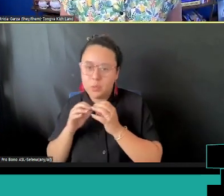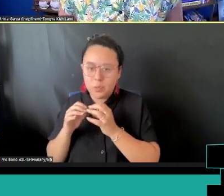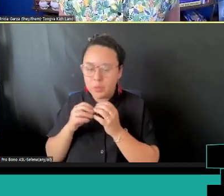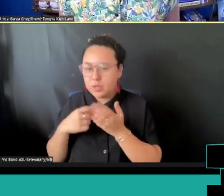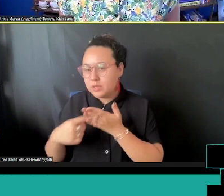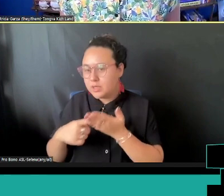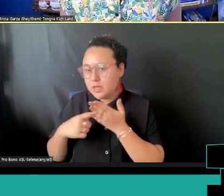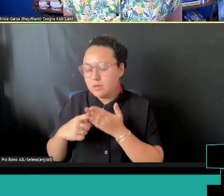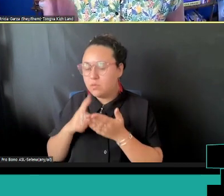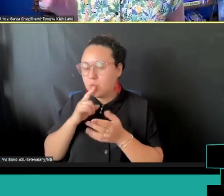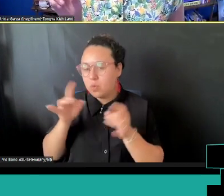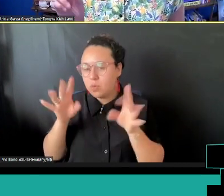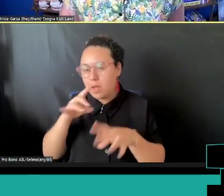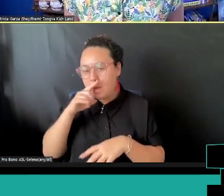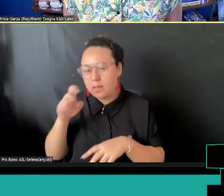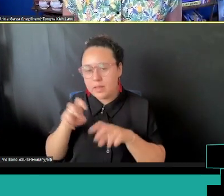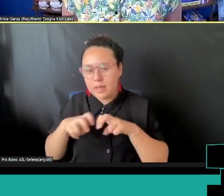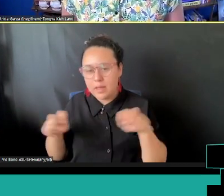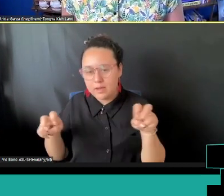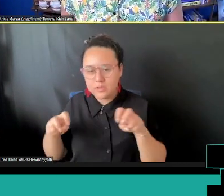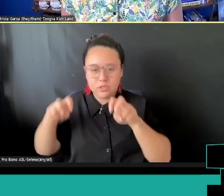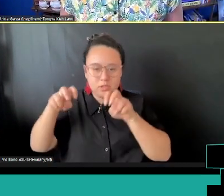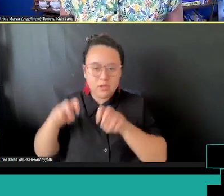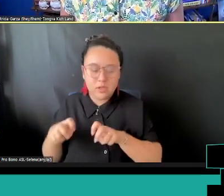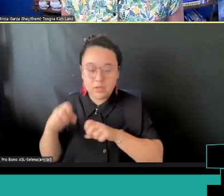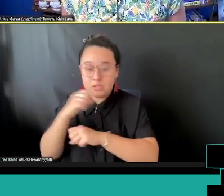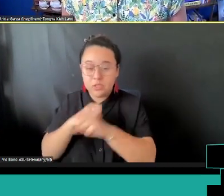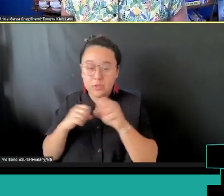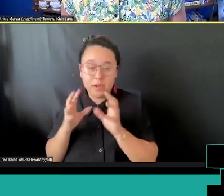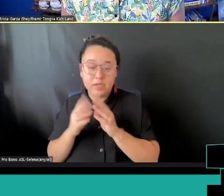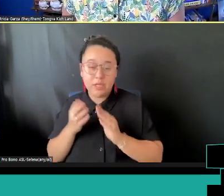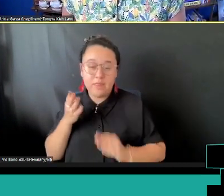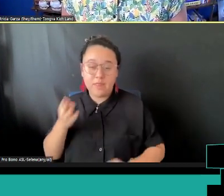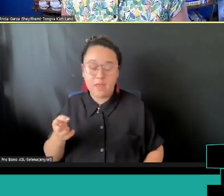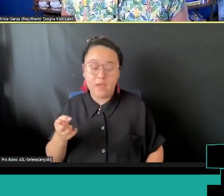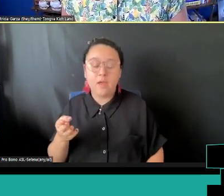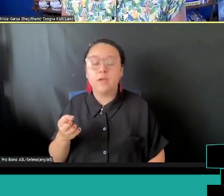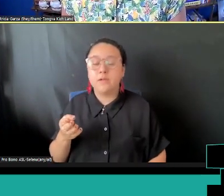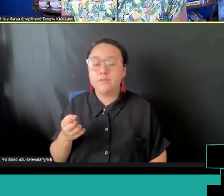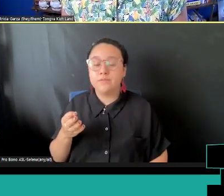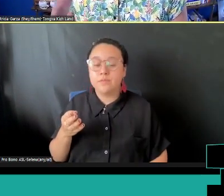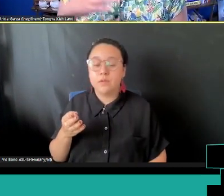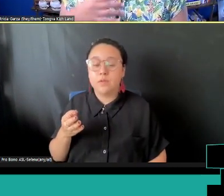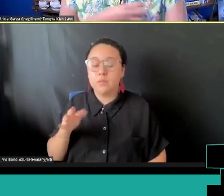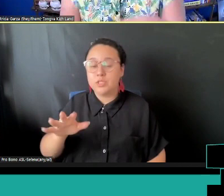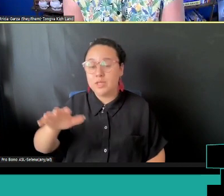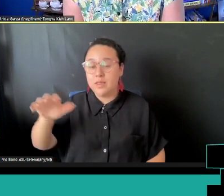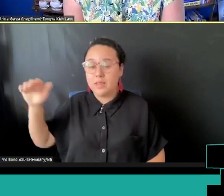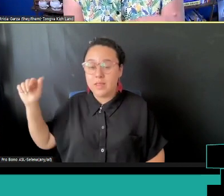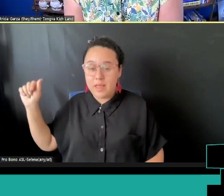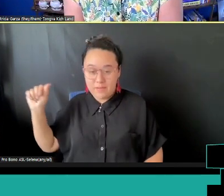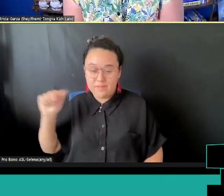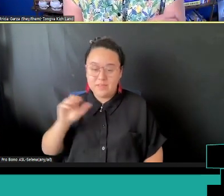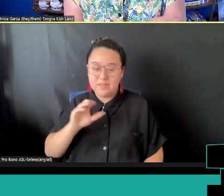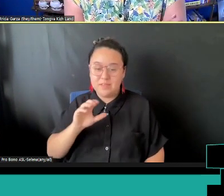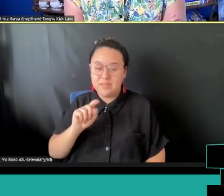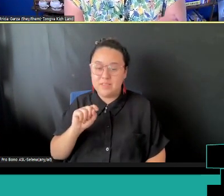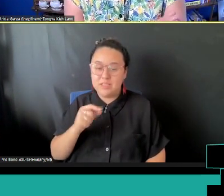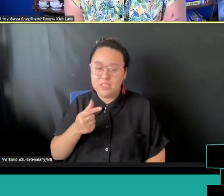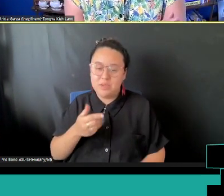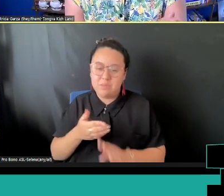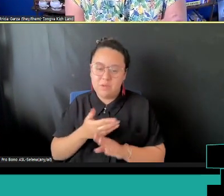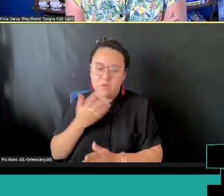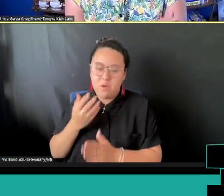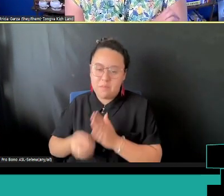broken. And we had our little strategy sessions there. But when she was left Center Theater Group, you know, before she passed and